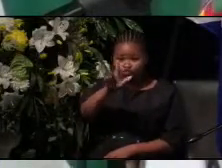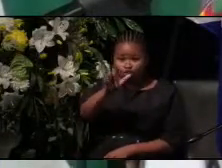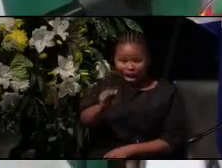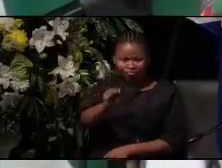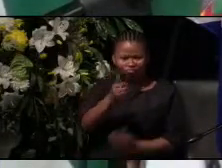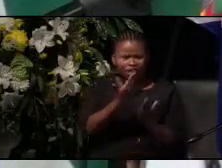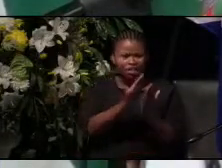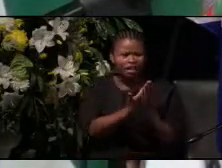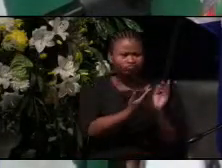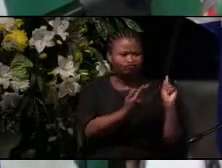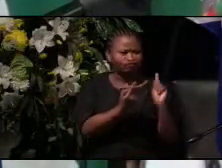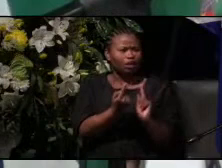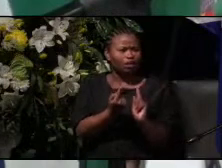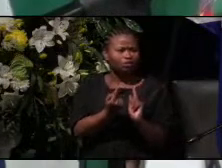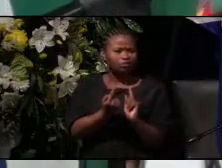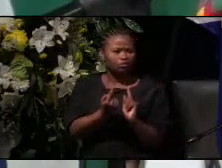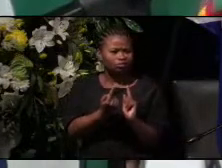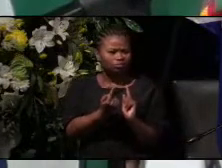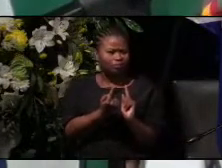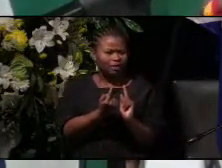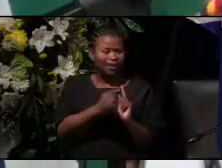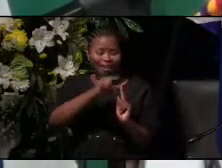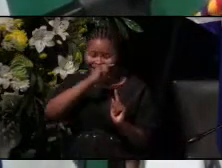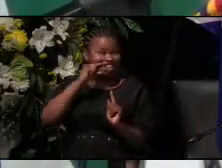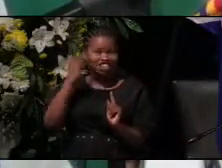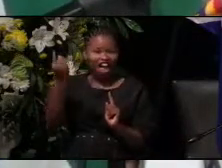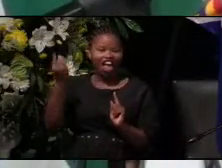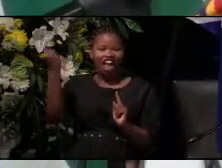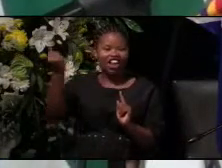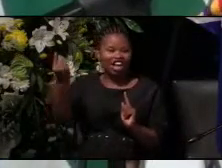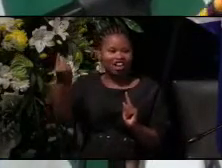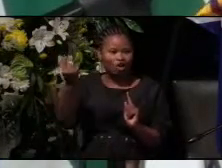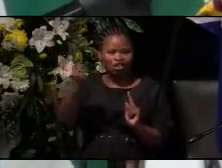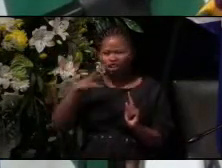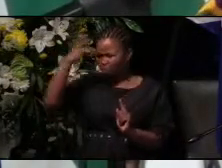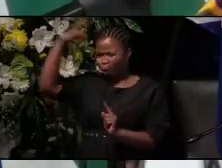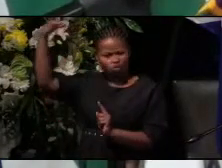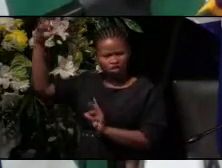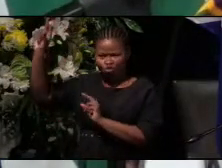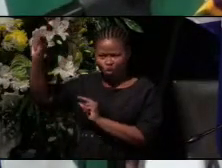can bring it yena hell is